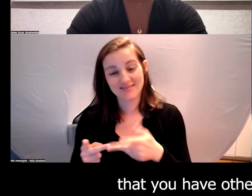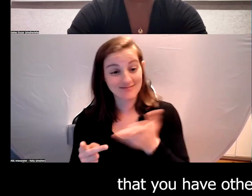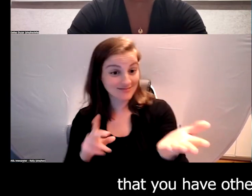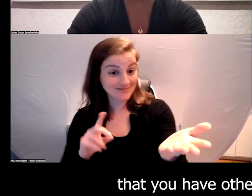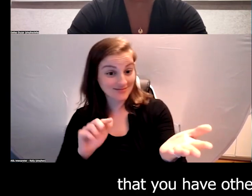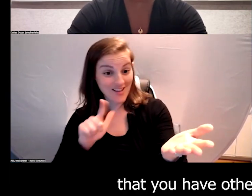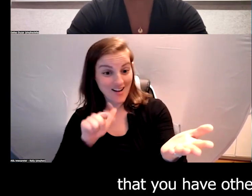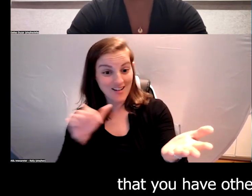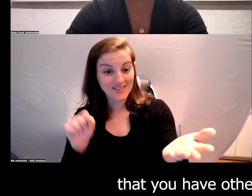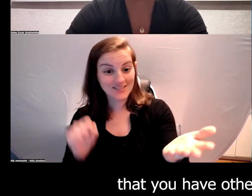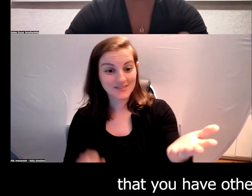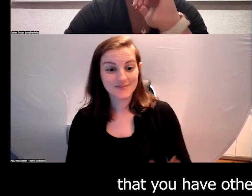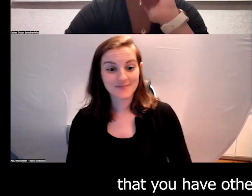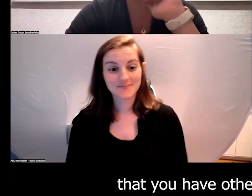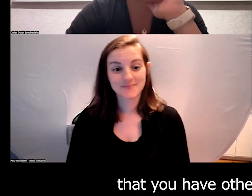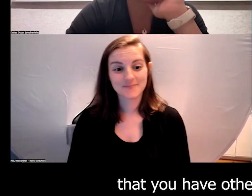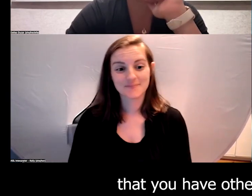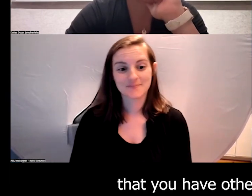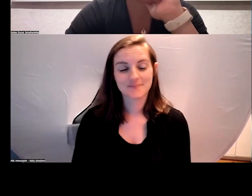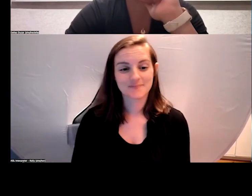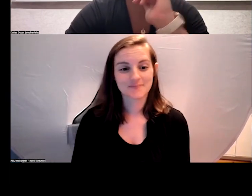thoughts as well.